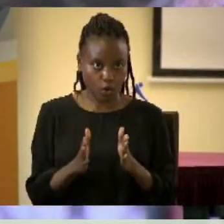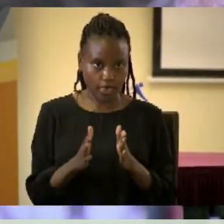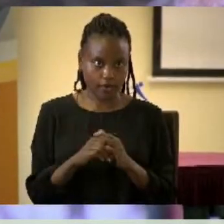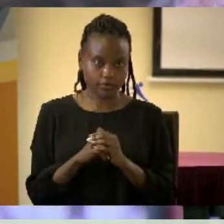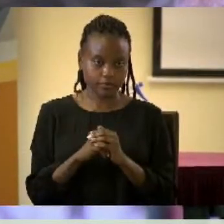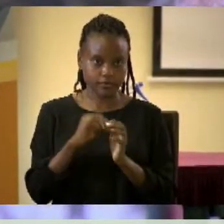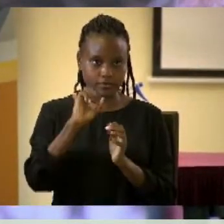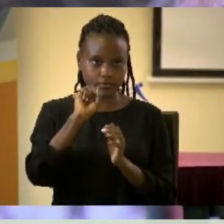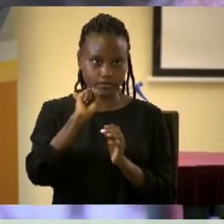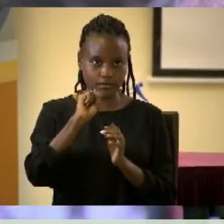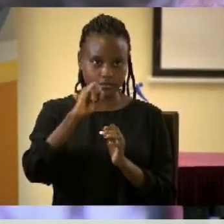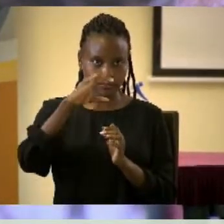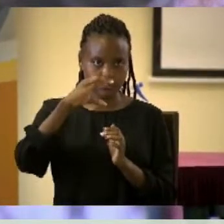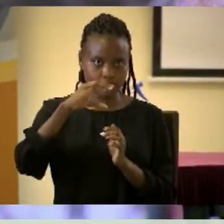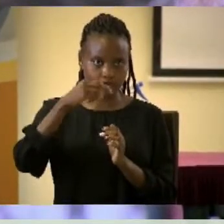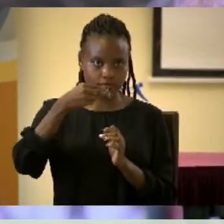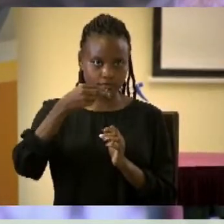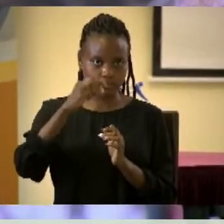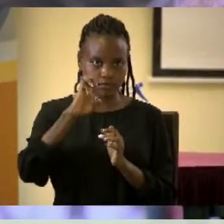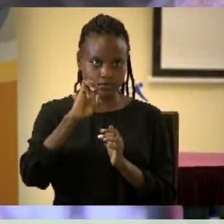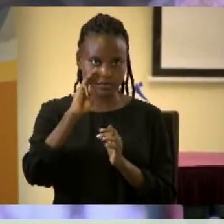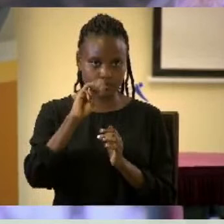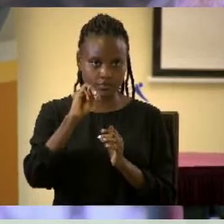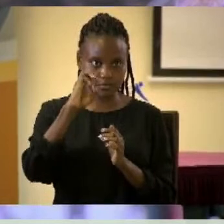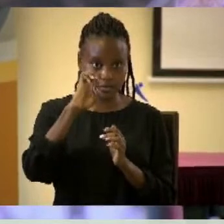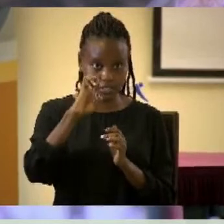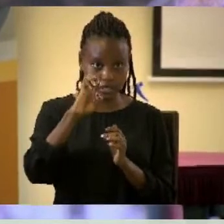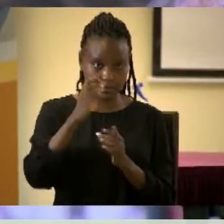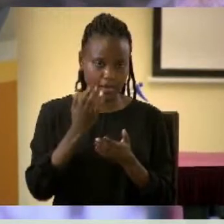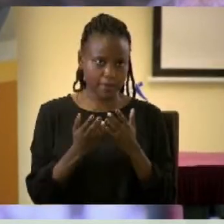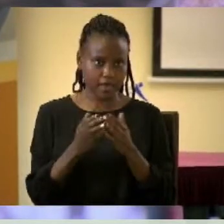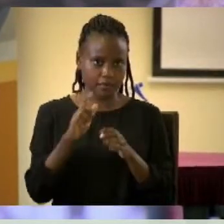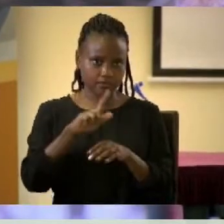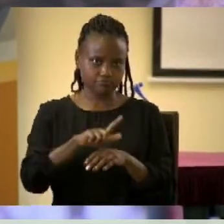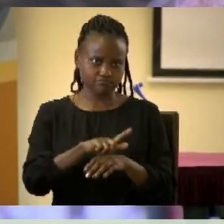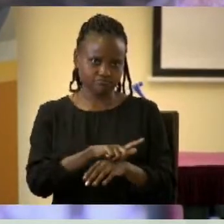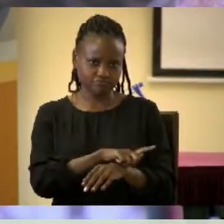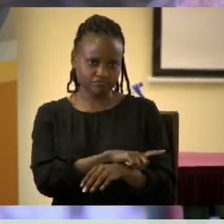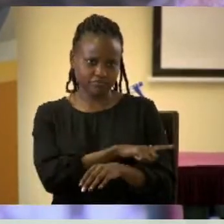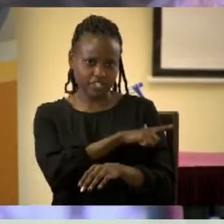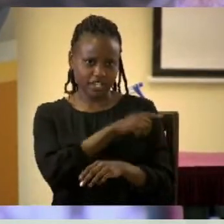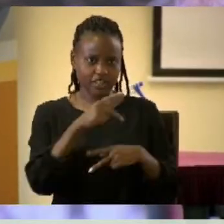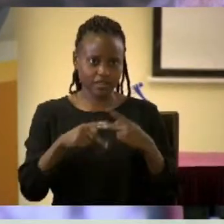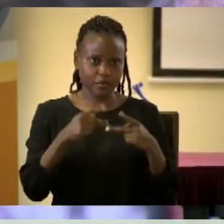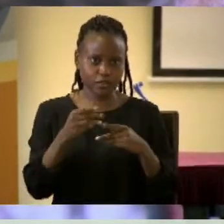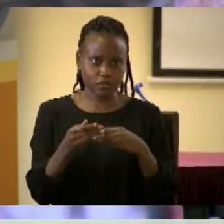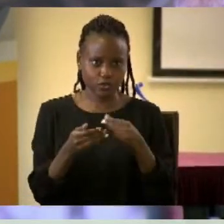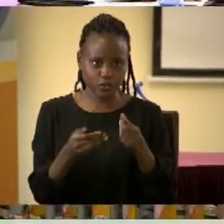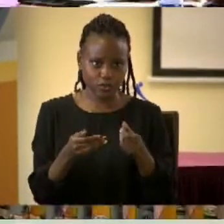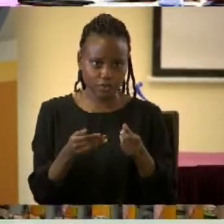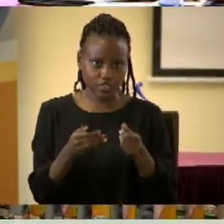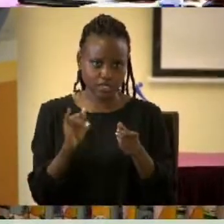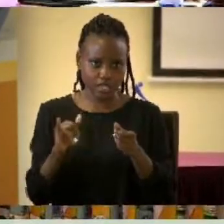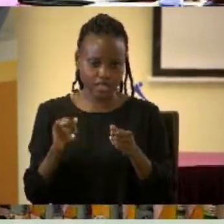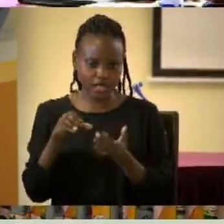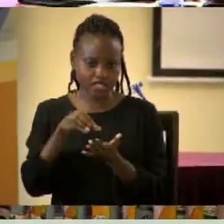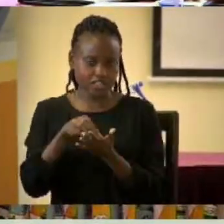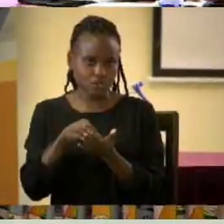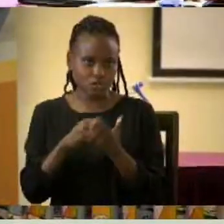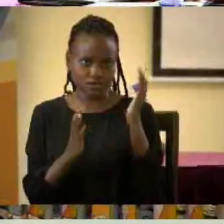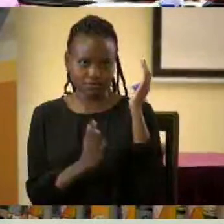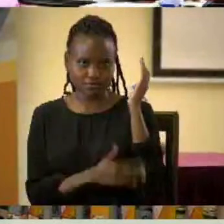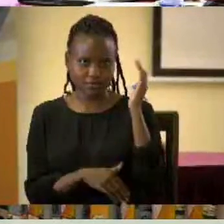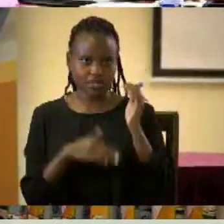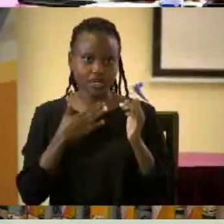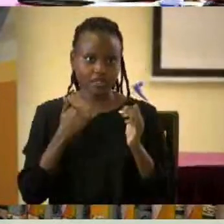lawyers sometimes have experienced delays in processing their payments, a highly undesirable situation, and I'd like to